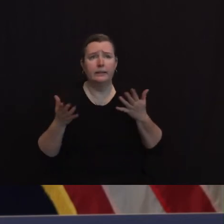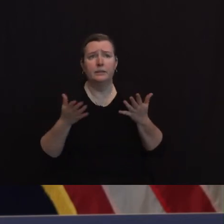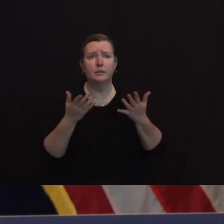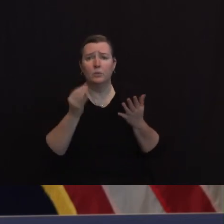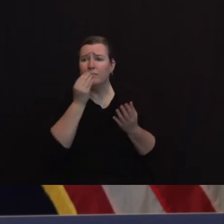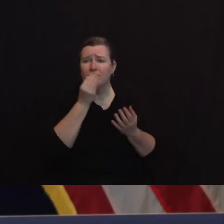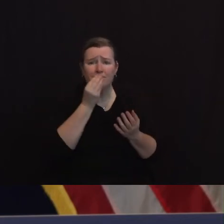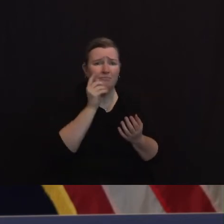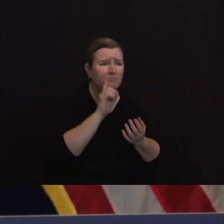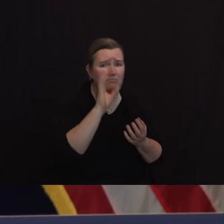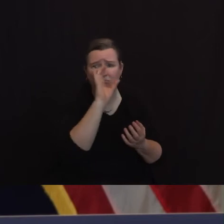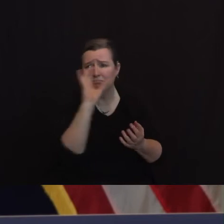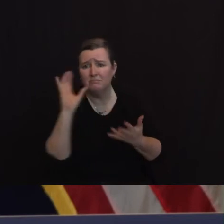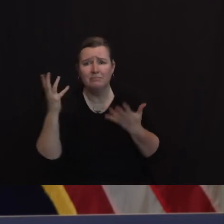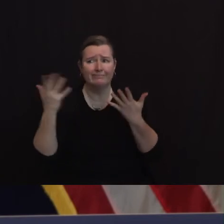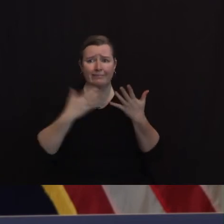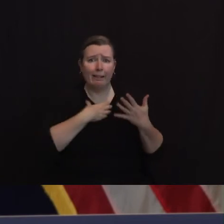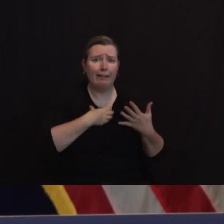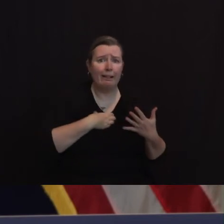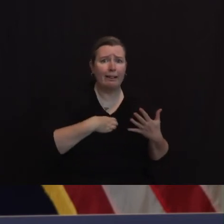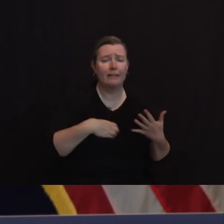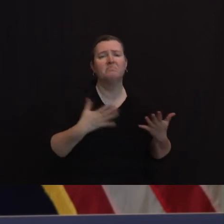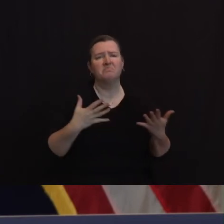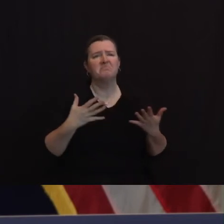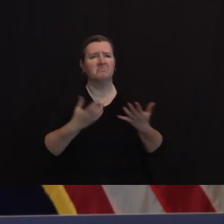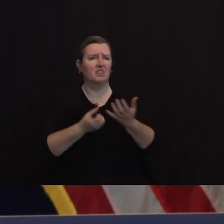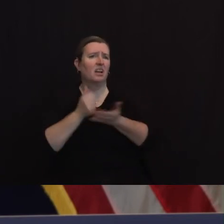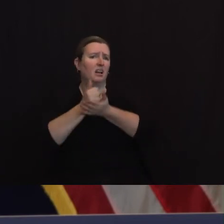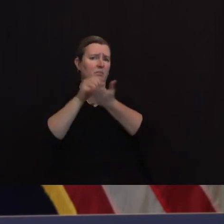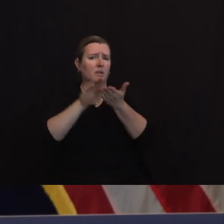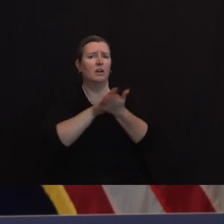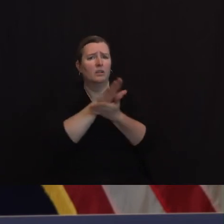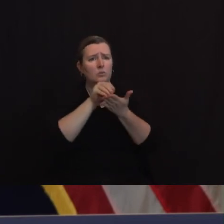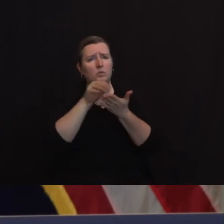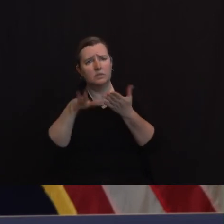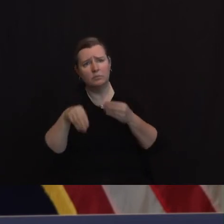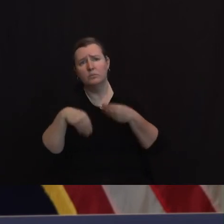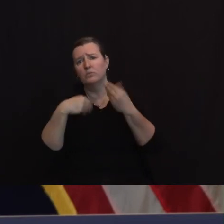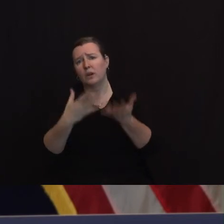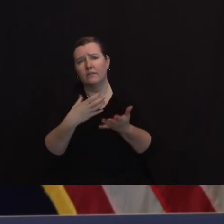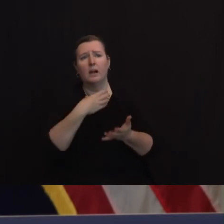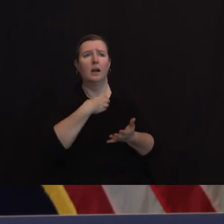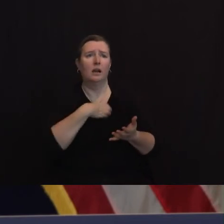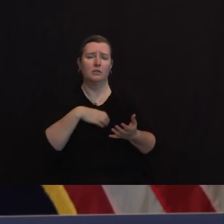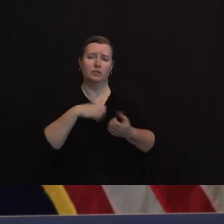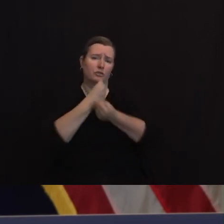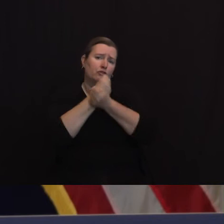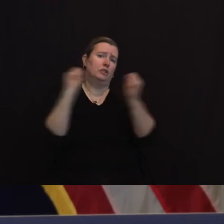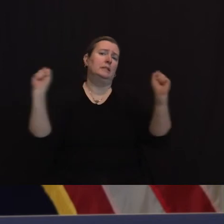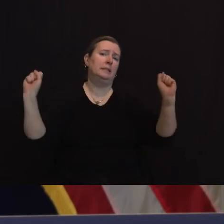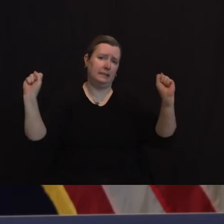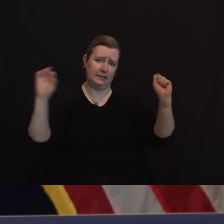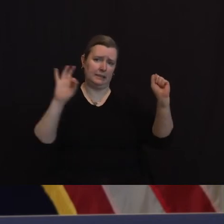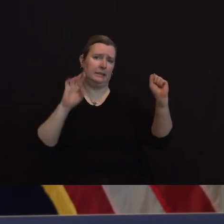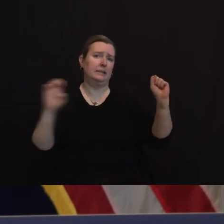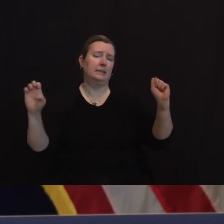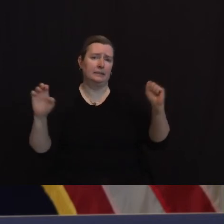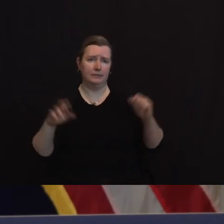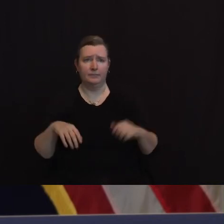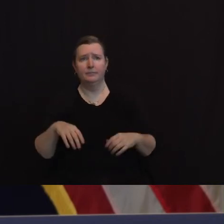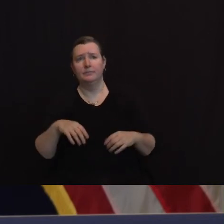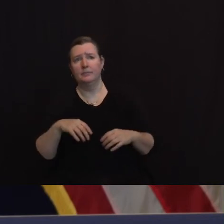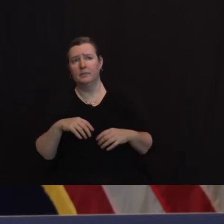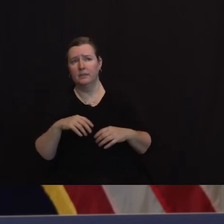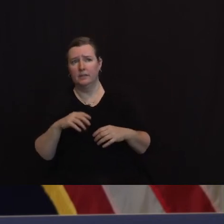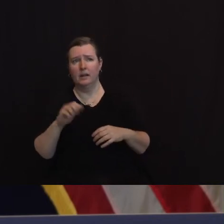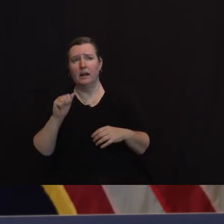realities, our legislative partners put forth the Hunger-Free Campus Act bill that Governor Murphy signed into law in May 2019, and